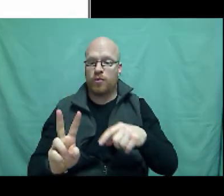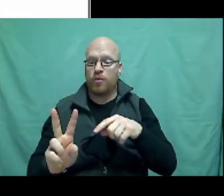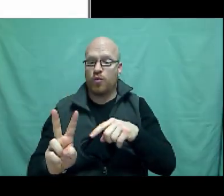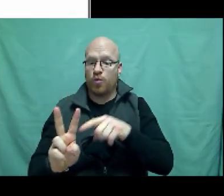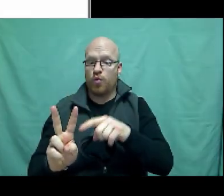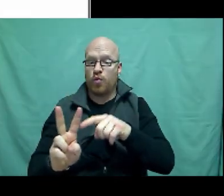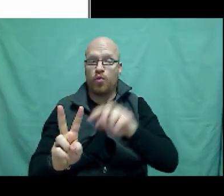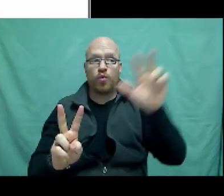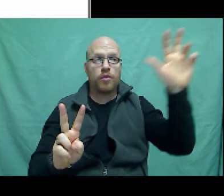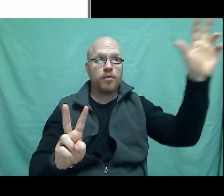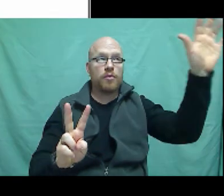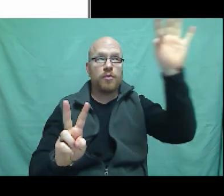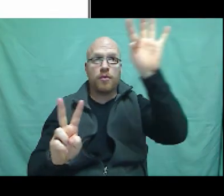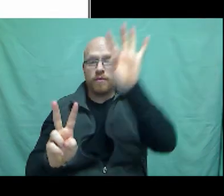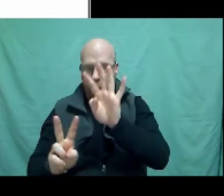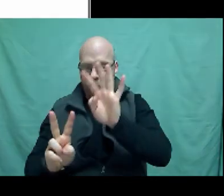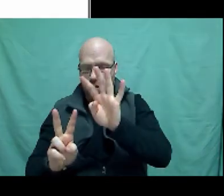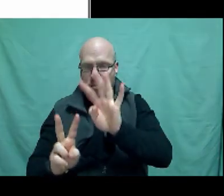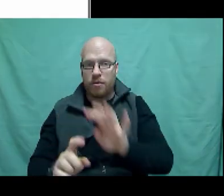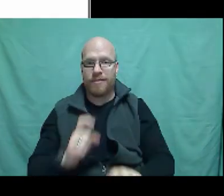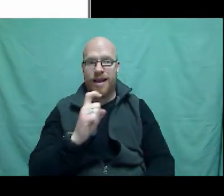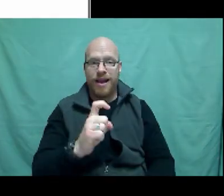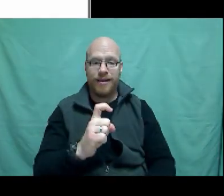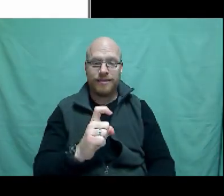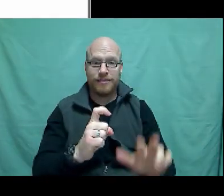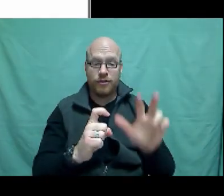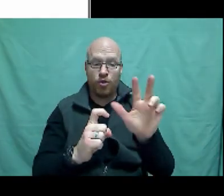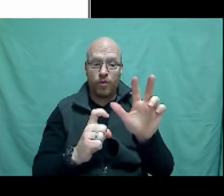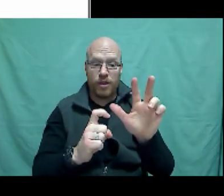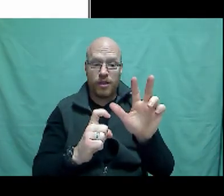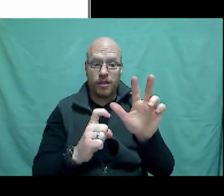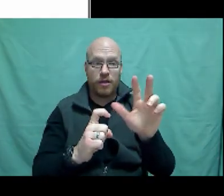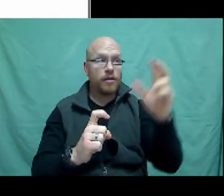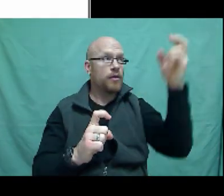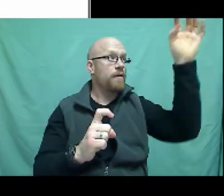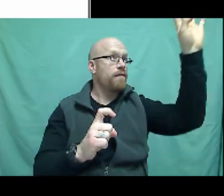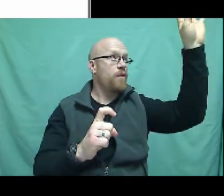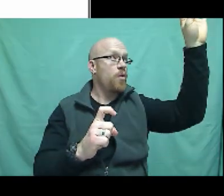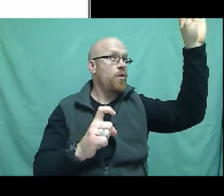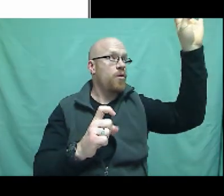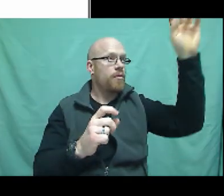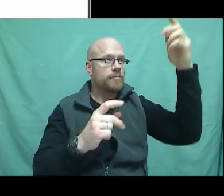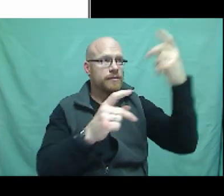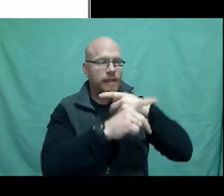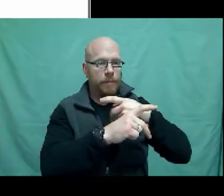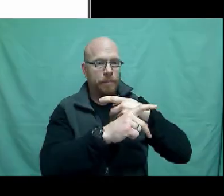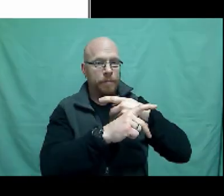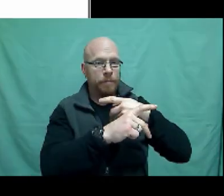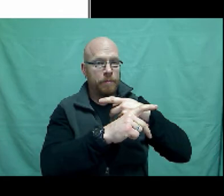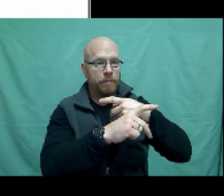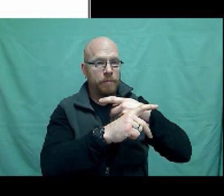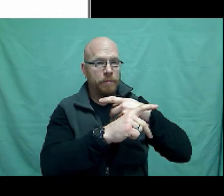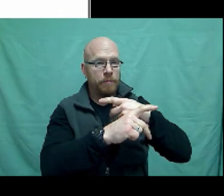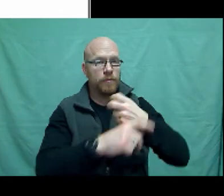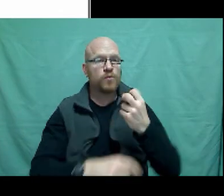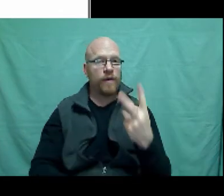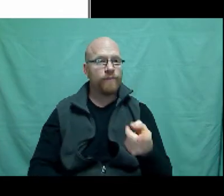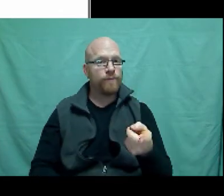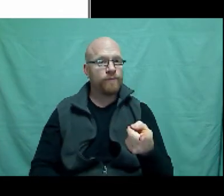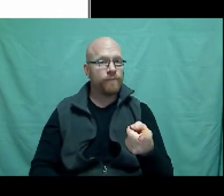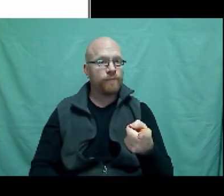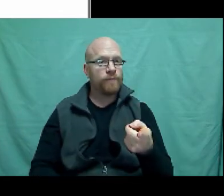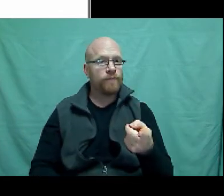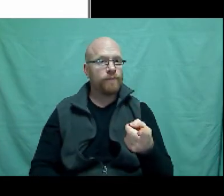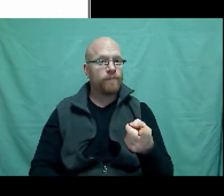it's 5 to the fourth because it's 1 times 4, 2 to the fourth, and then x to the x cubed to the fourth power.